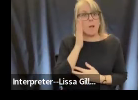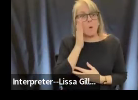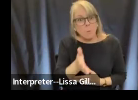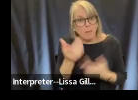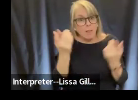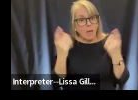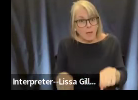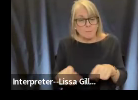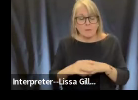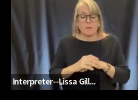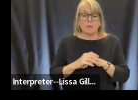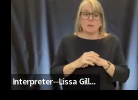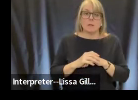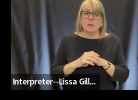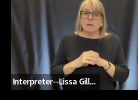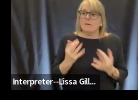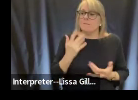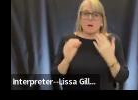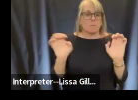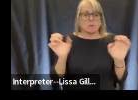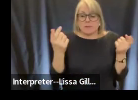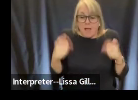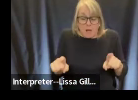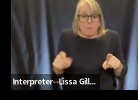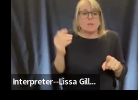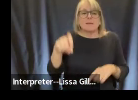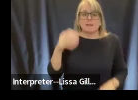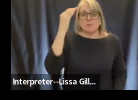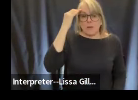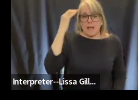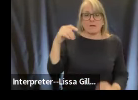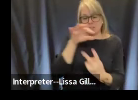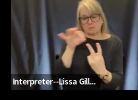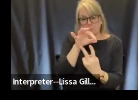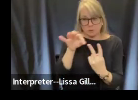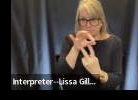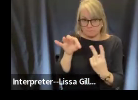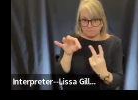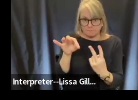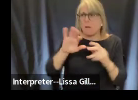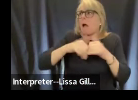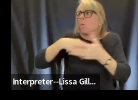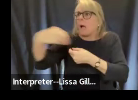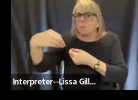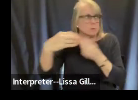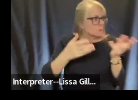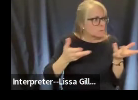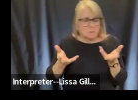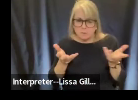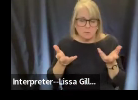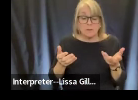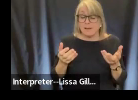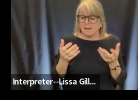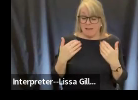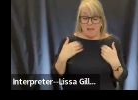be happening when a fire emergency occurs. So you need to have at least 2 ways to consider getting out, and having too much clutter